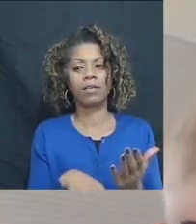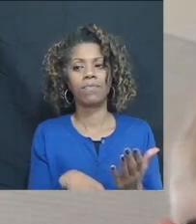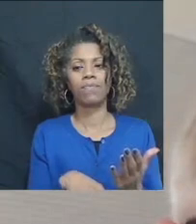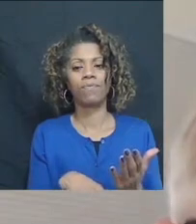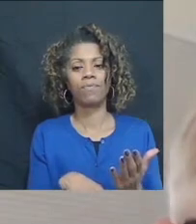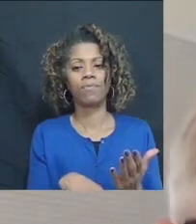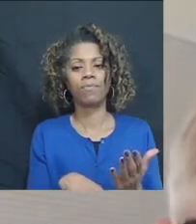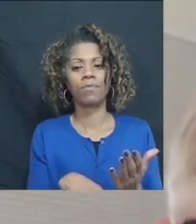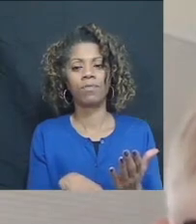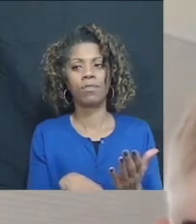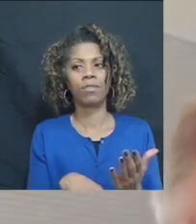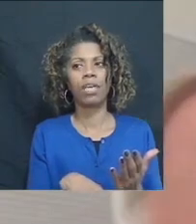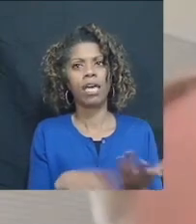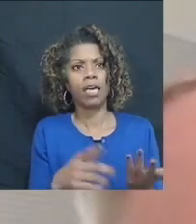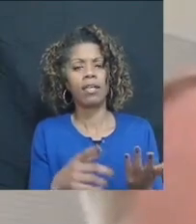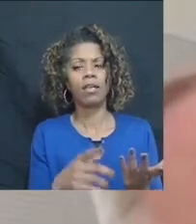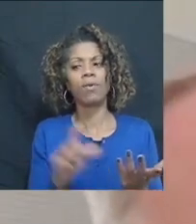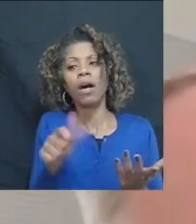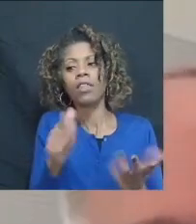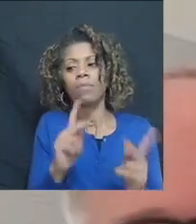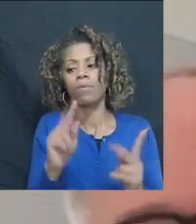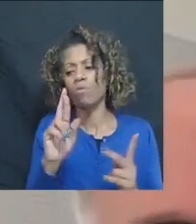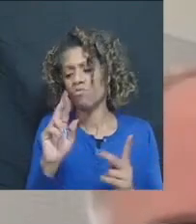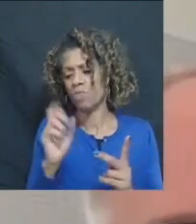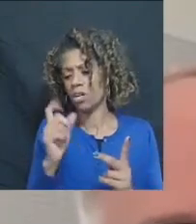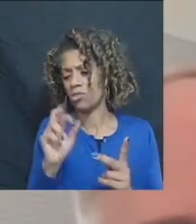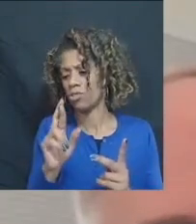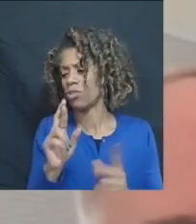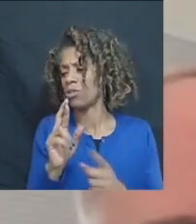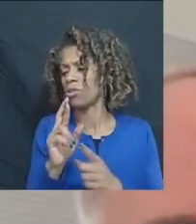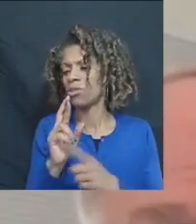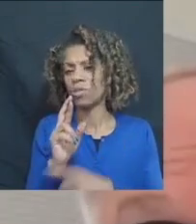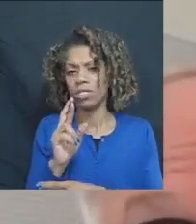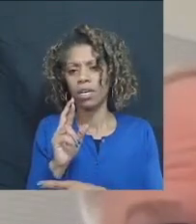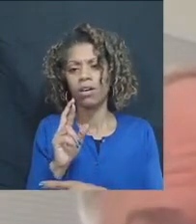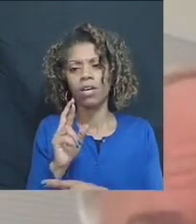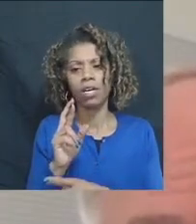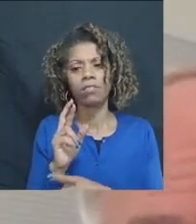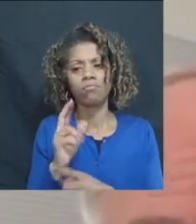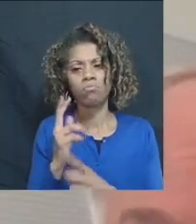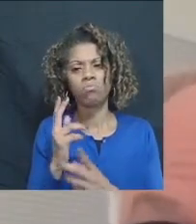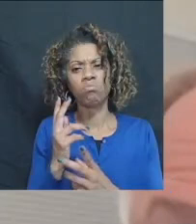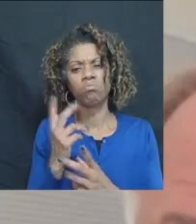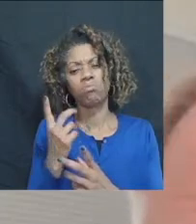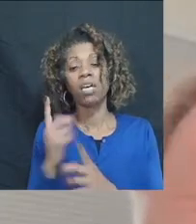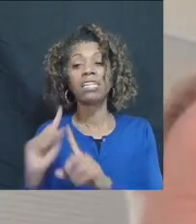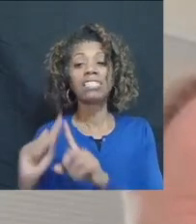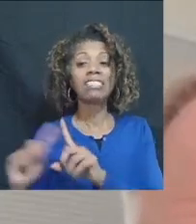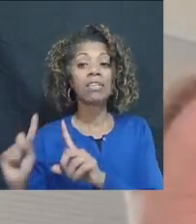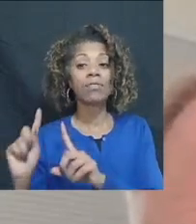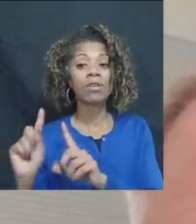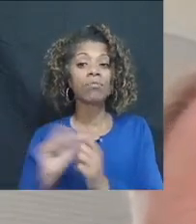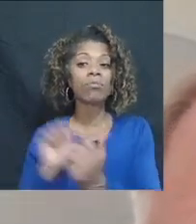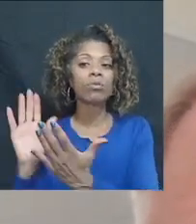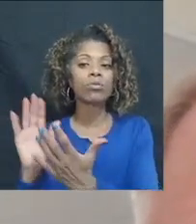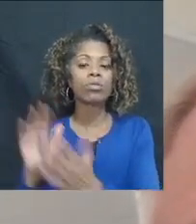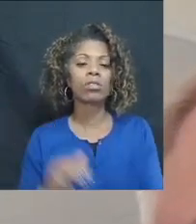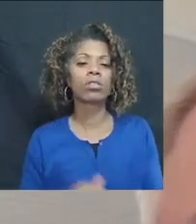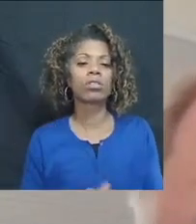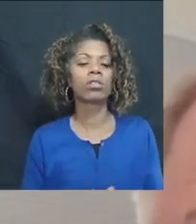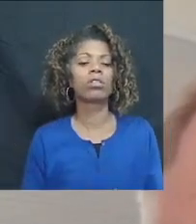differently. Kaiser, what we did eventually was we morphed over from being a grant-making organization to an operating